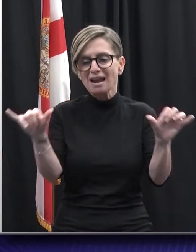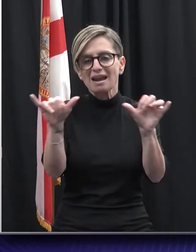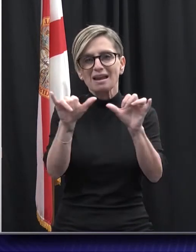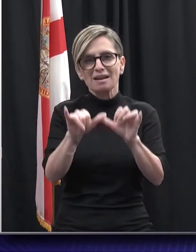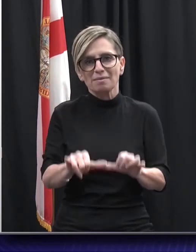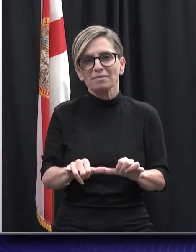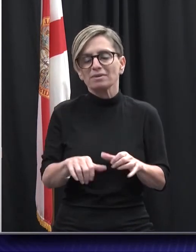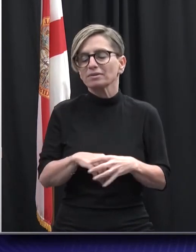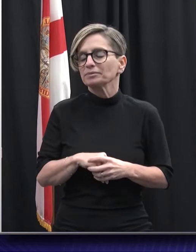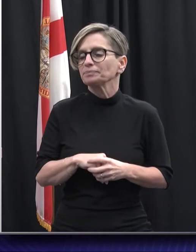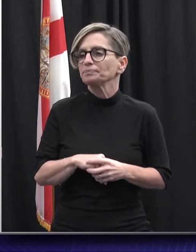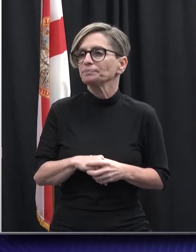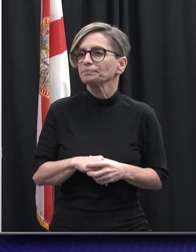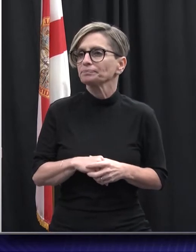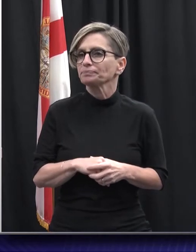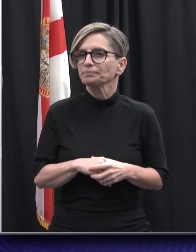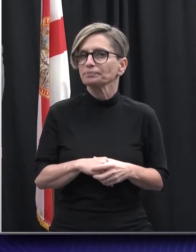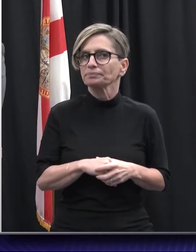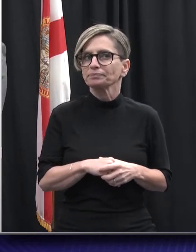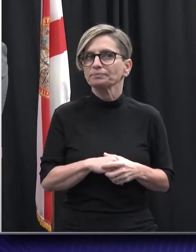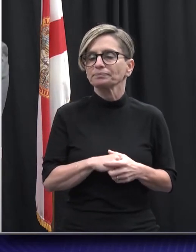there.